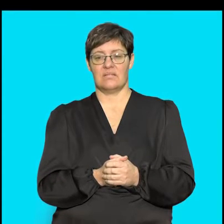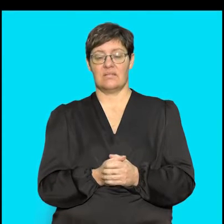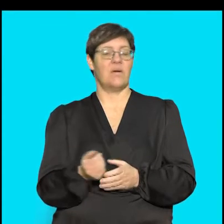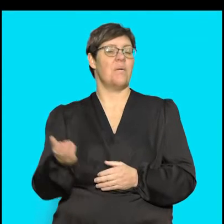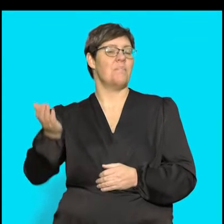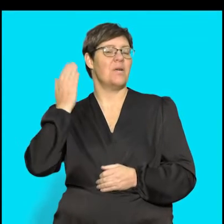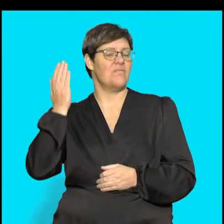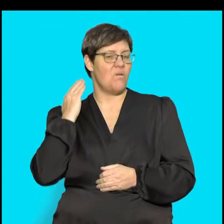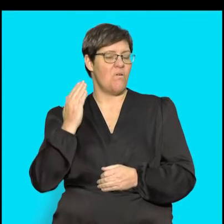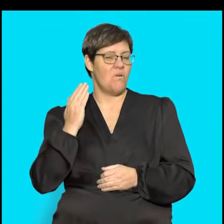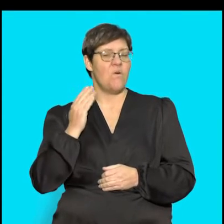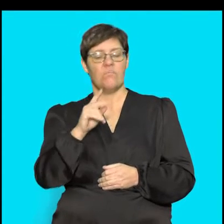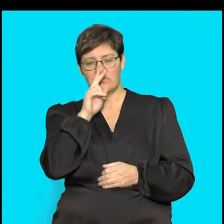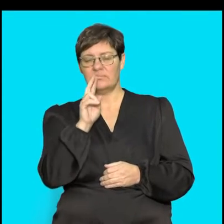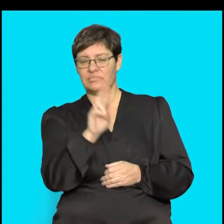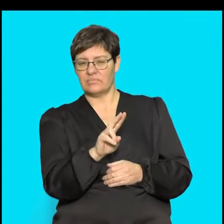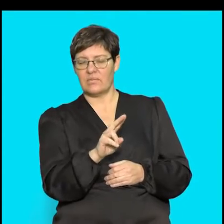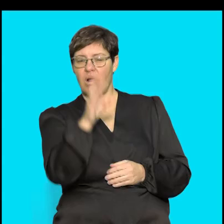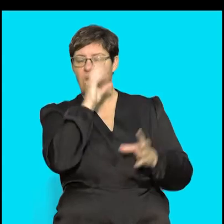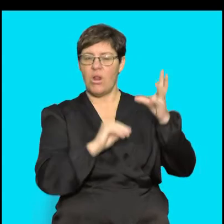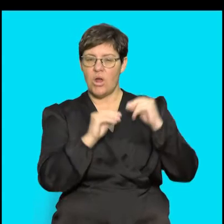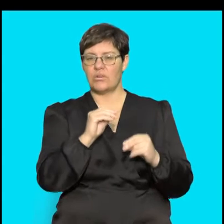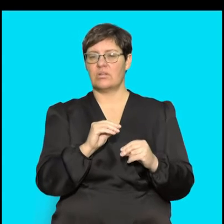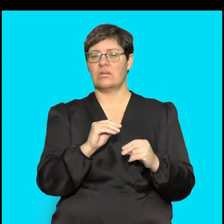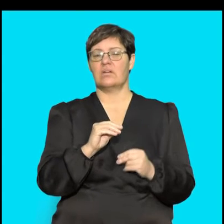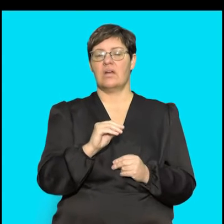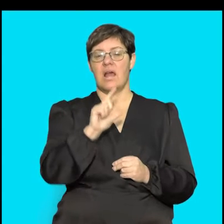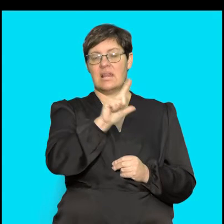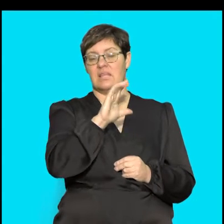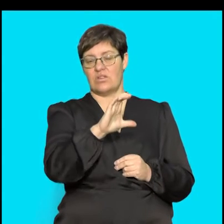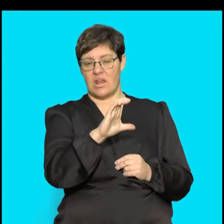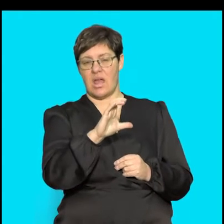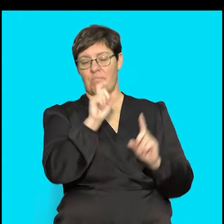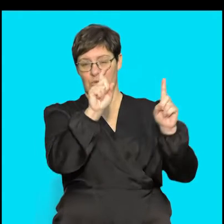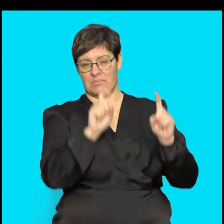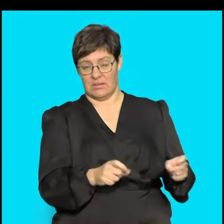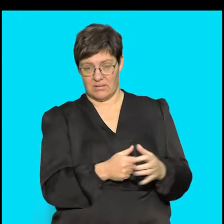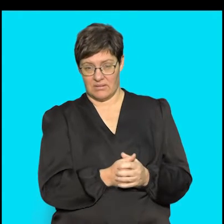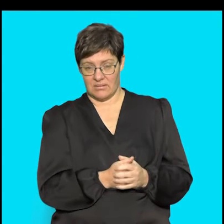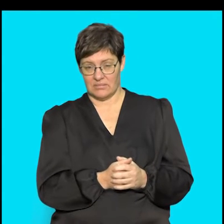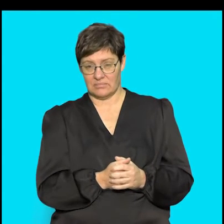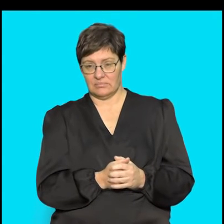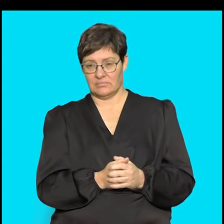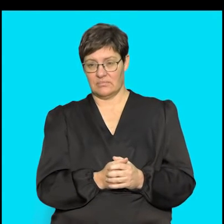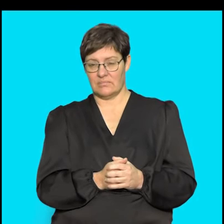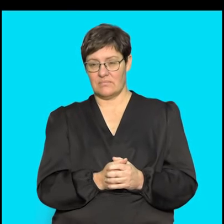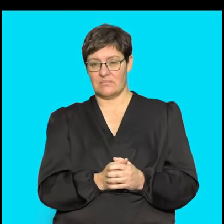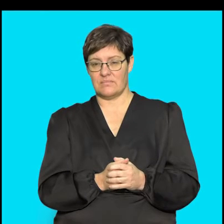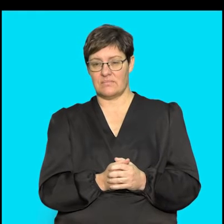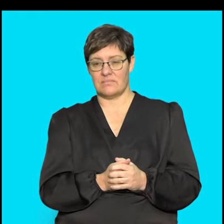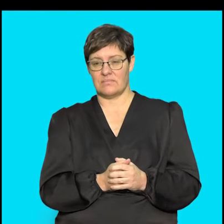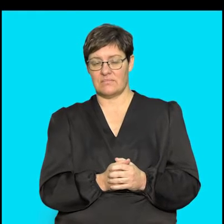The last time we worked and we learned about Le Chatelier's principle, and